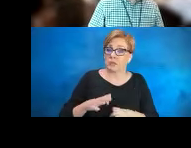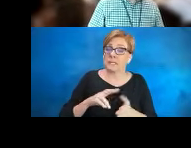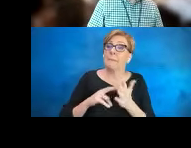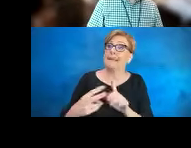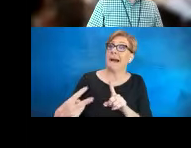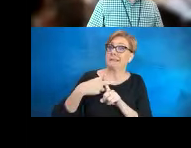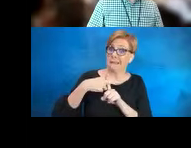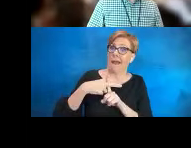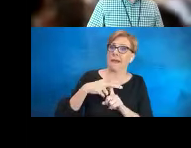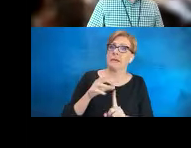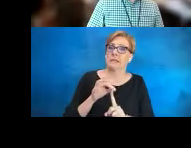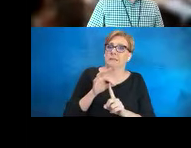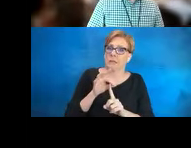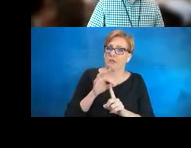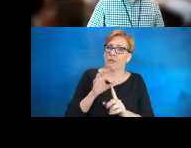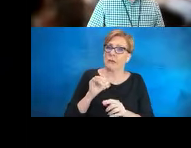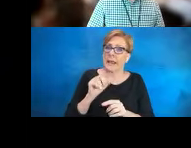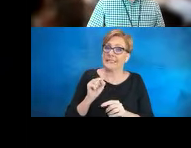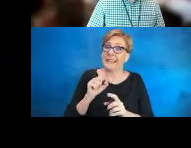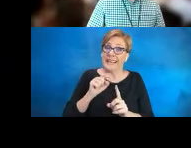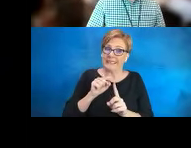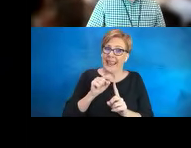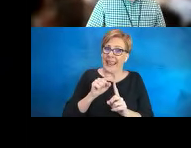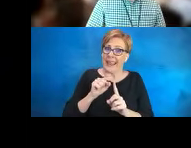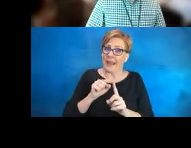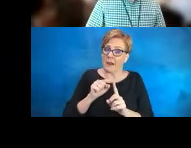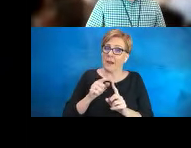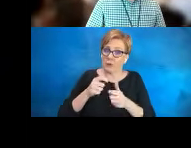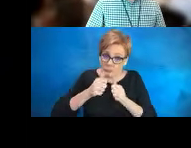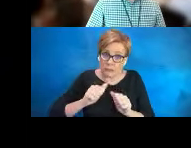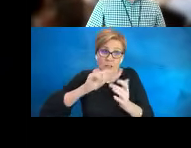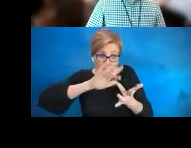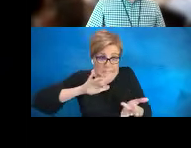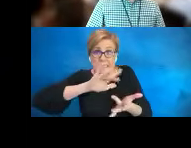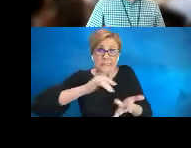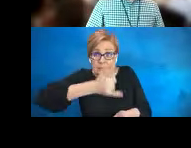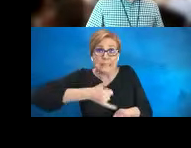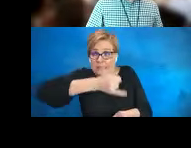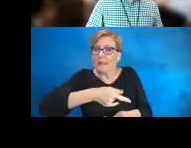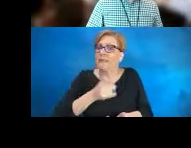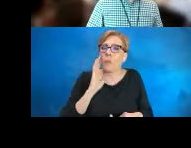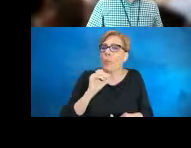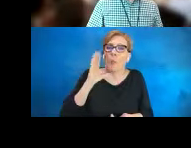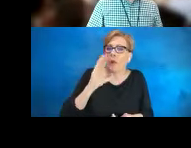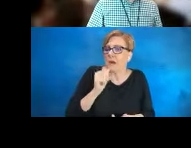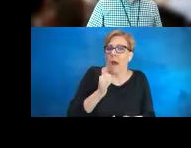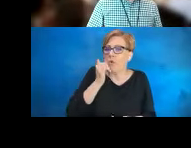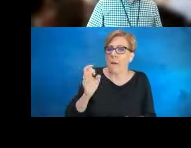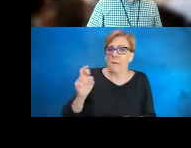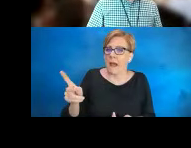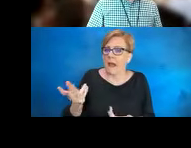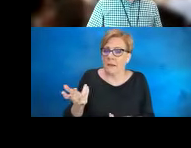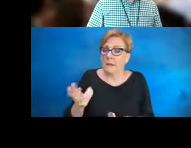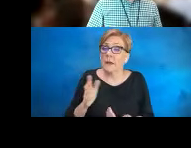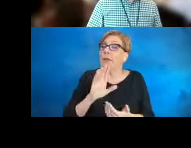you're desperately trying to get in touch with, who almost never are going to return your calls. They're the ones who are listed on letters that are,